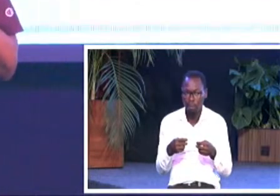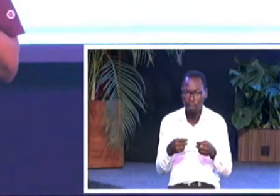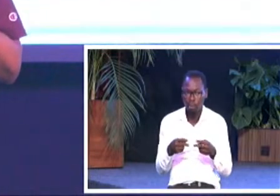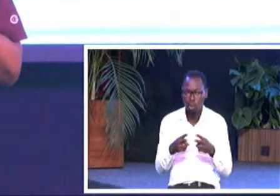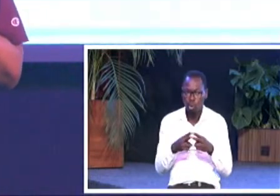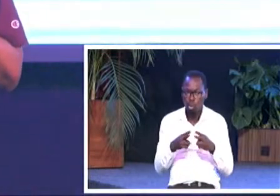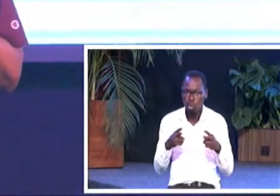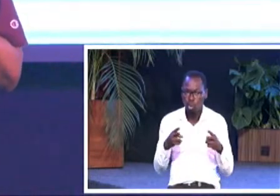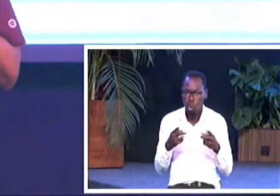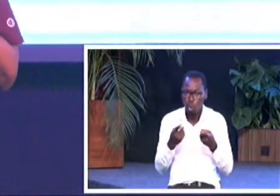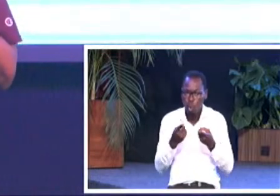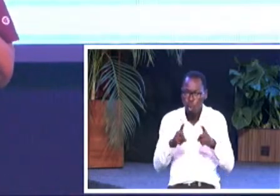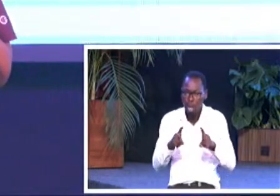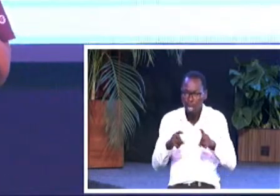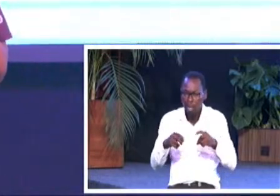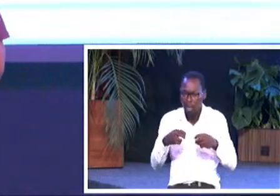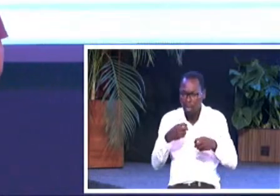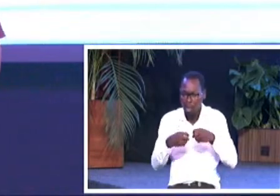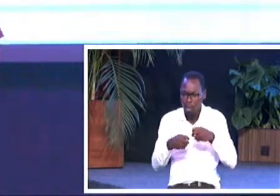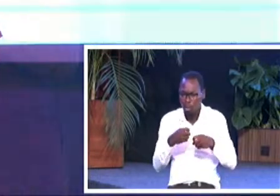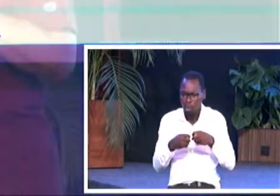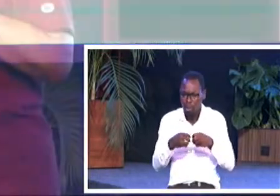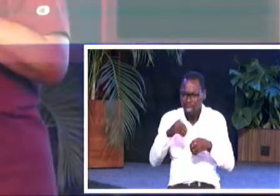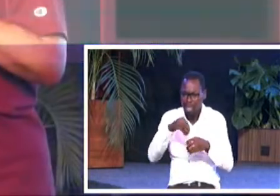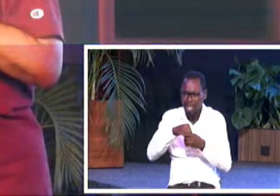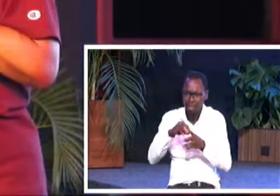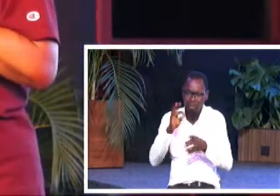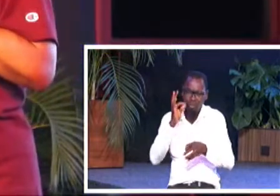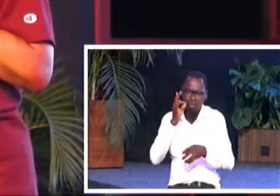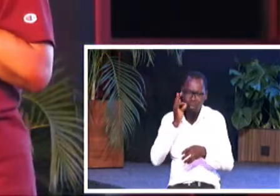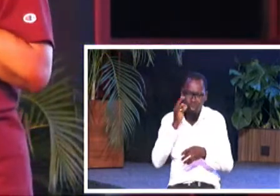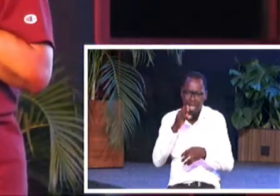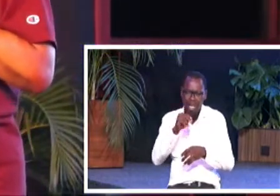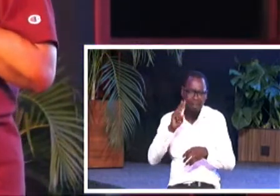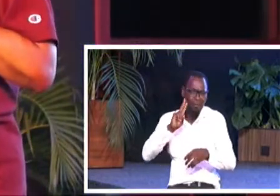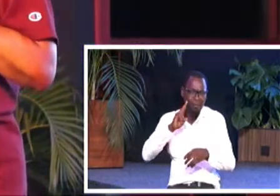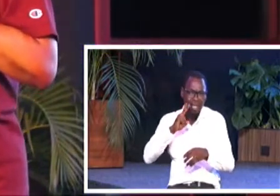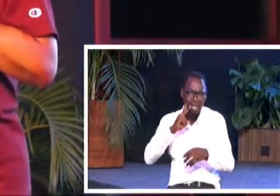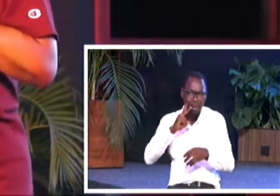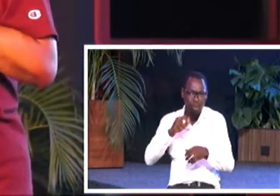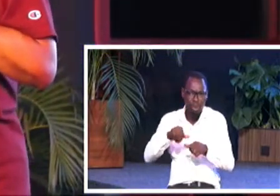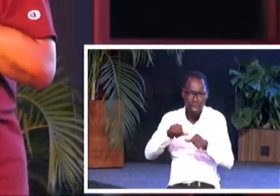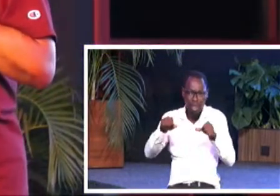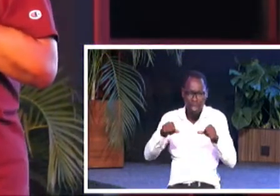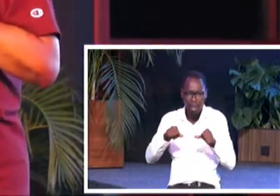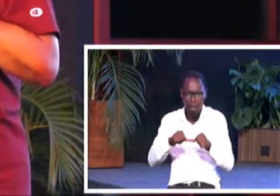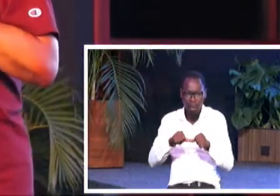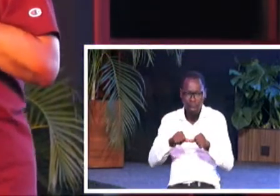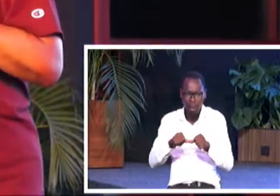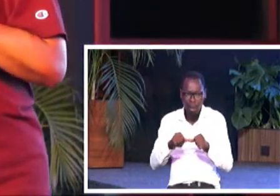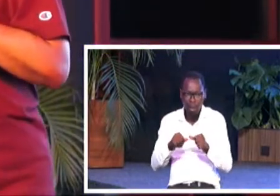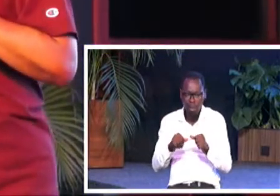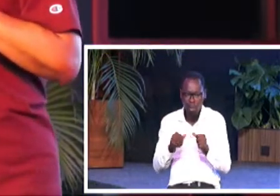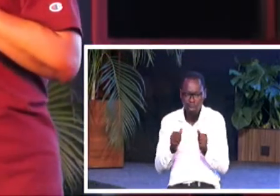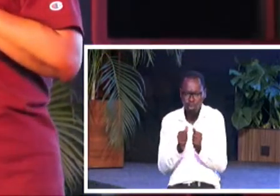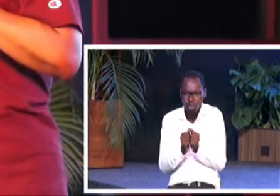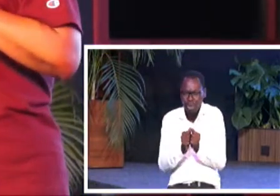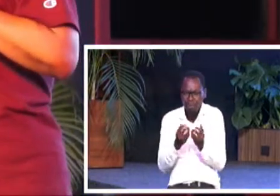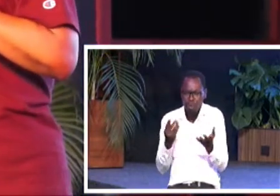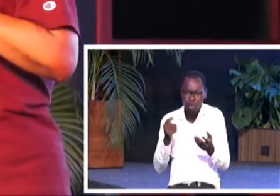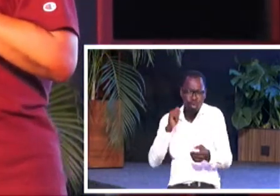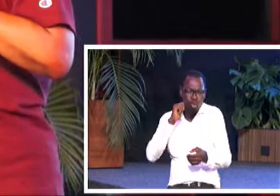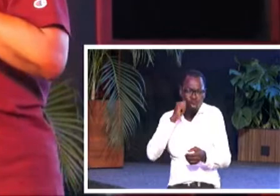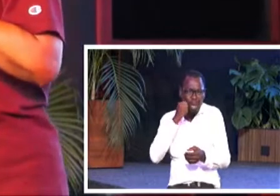So with the problems in the fruit and vegetable sector, with lack of tomatoes in the